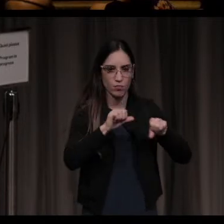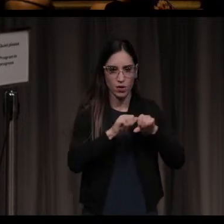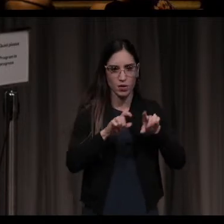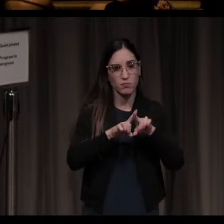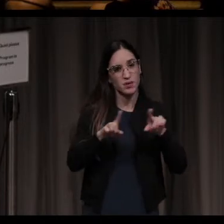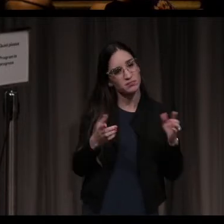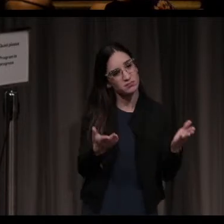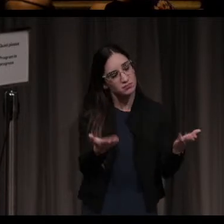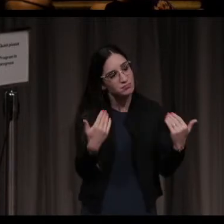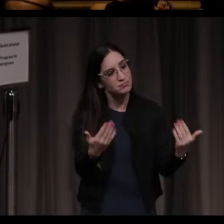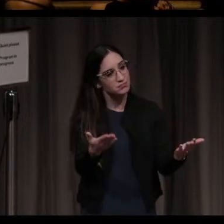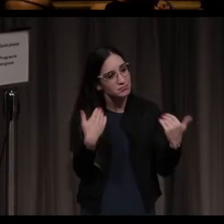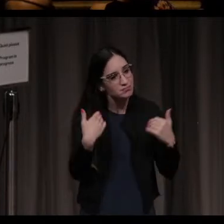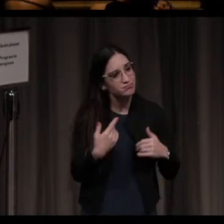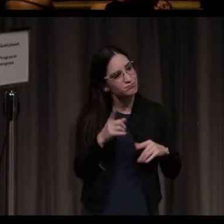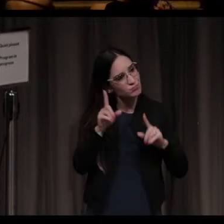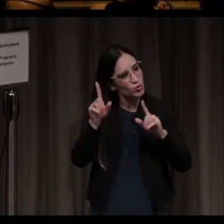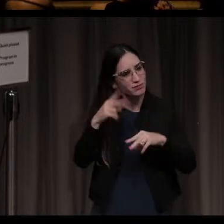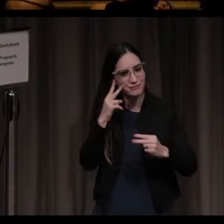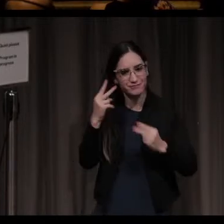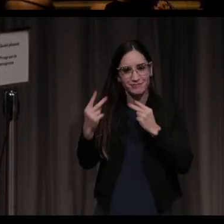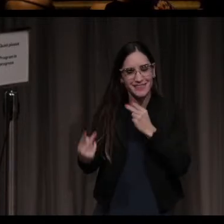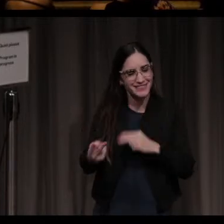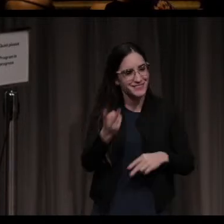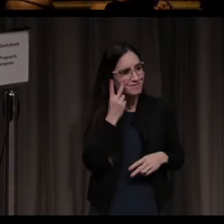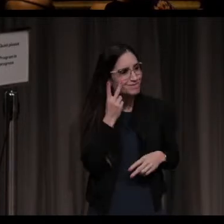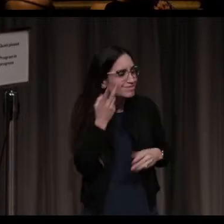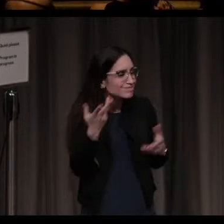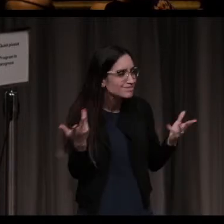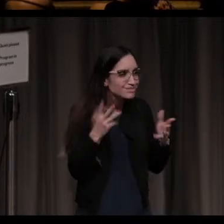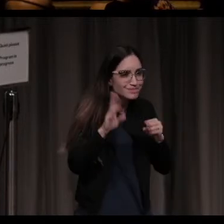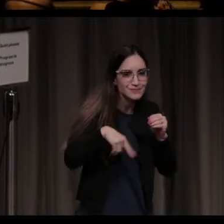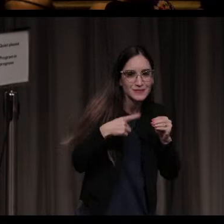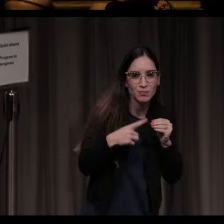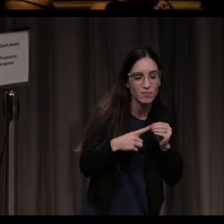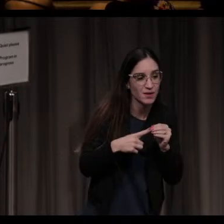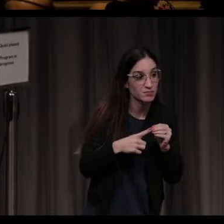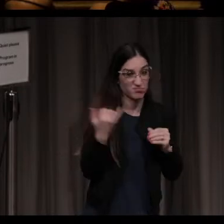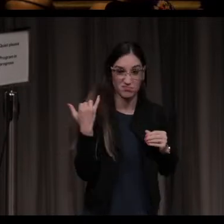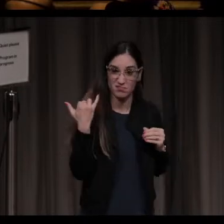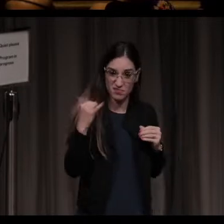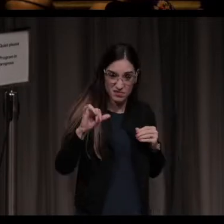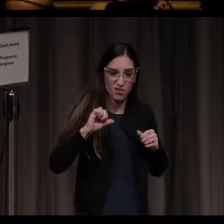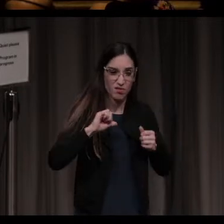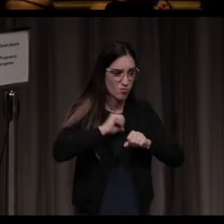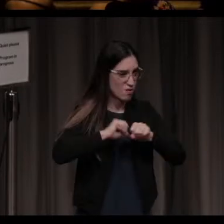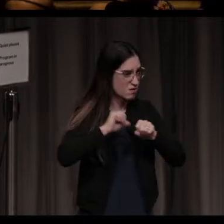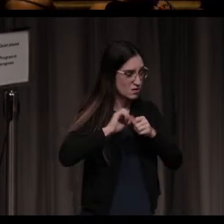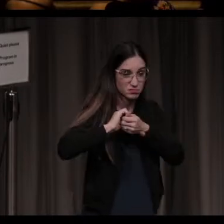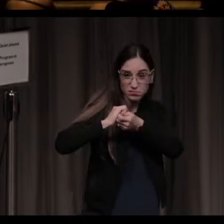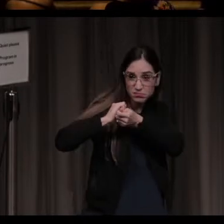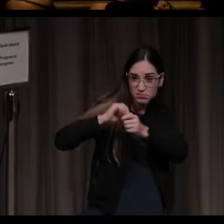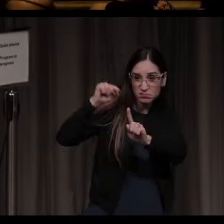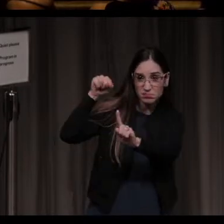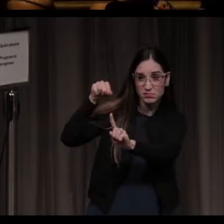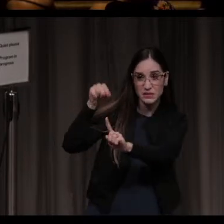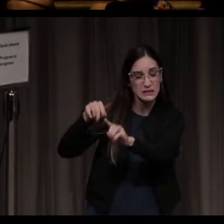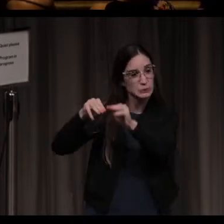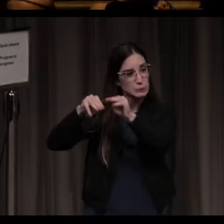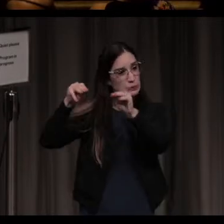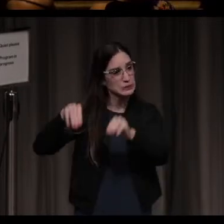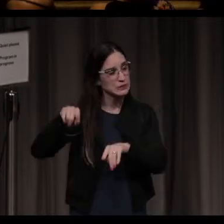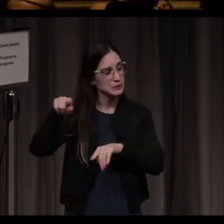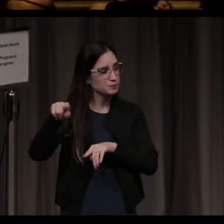to the Everglades and see what it's about. There was a time when I was collaborating, and I'm still collaborating with this really amazing art organization